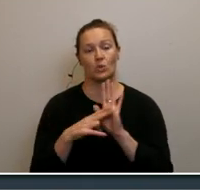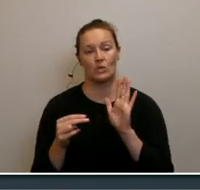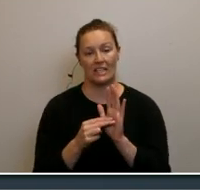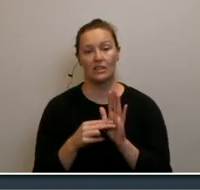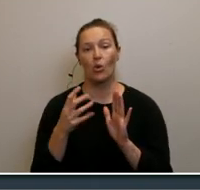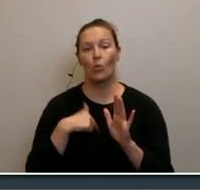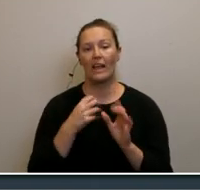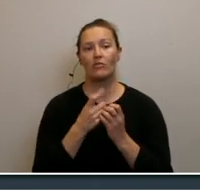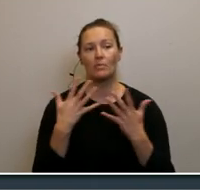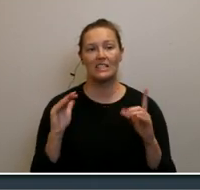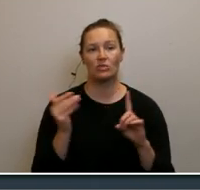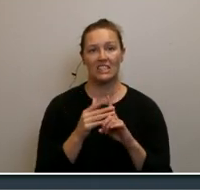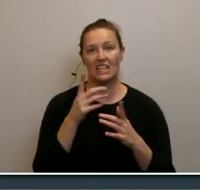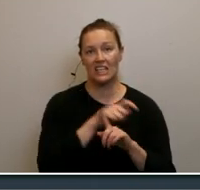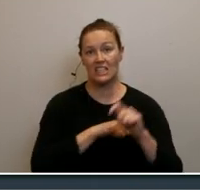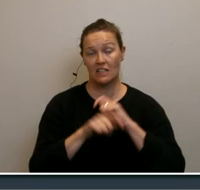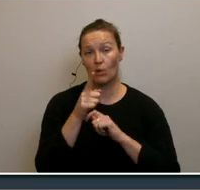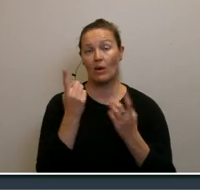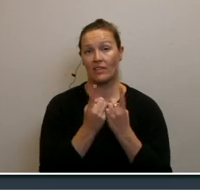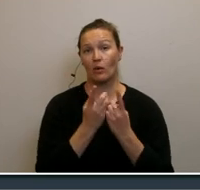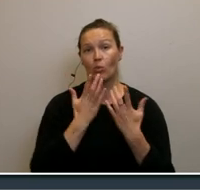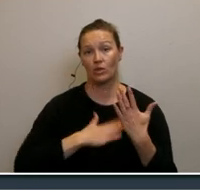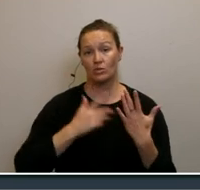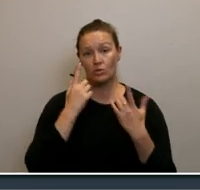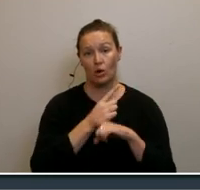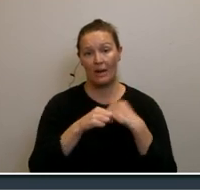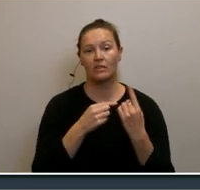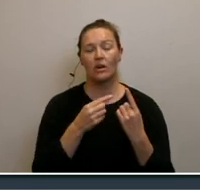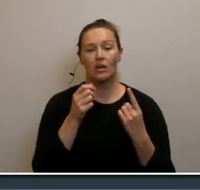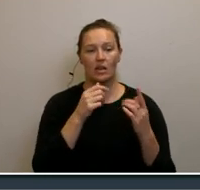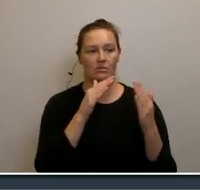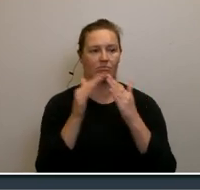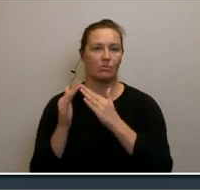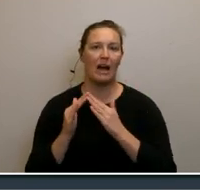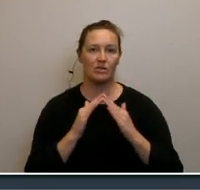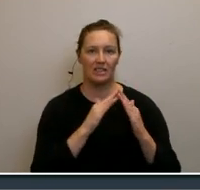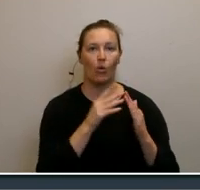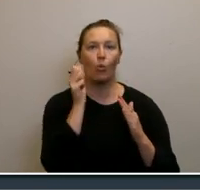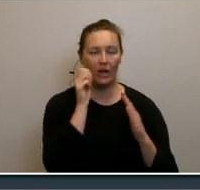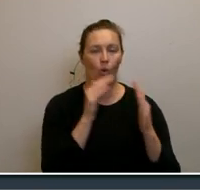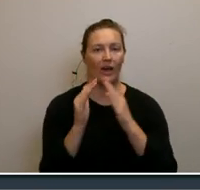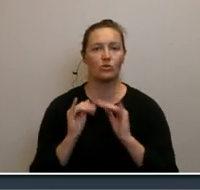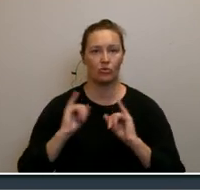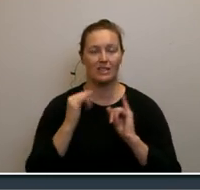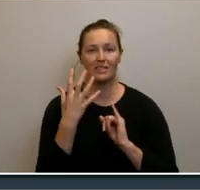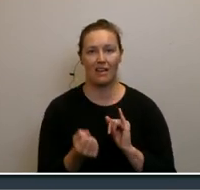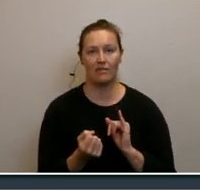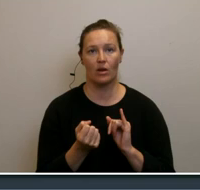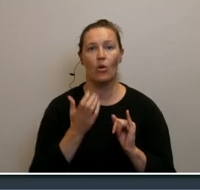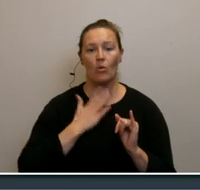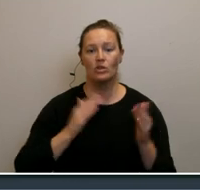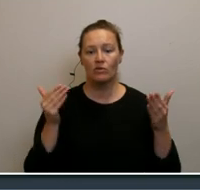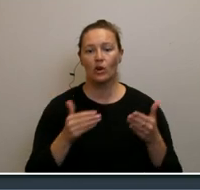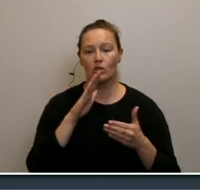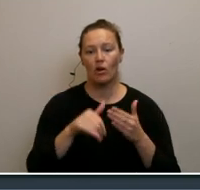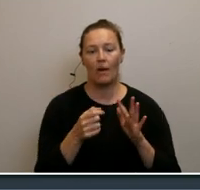one of the priorities we wish you to focus on is around papakāinga. We know there is a housing crisis. We want you to focus on a